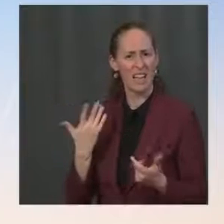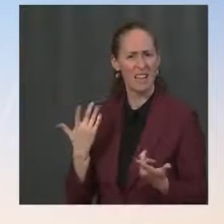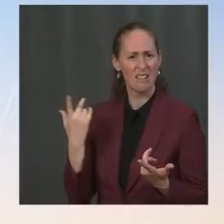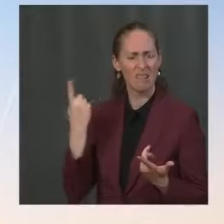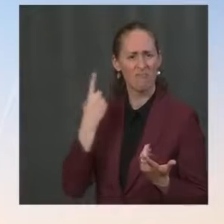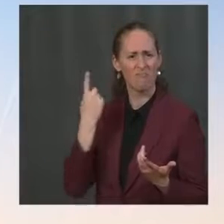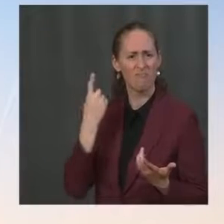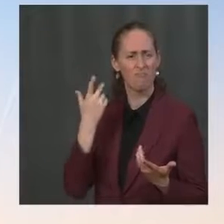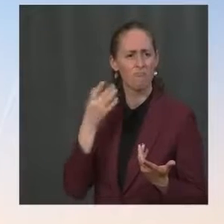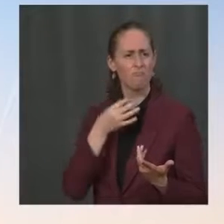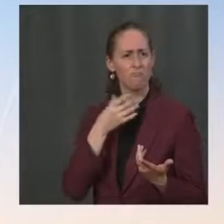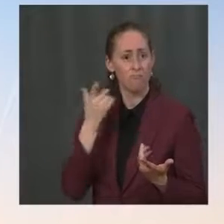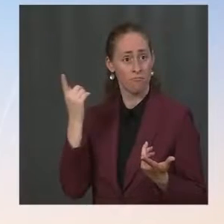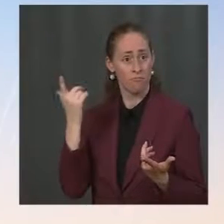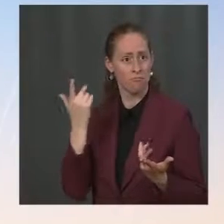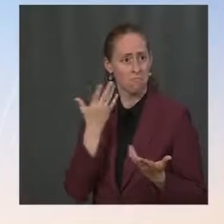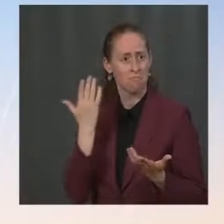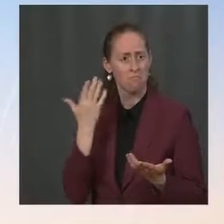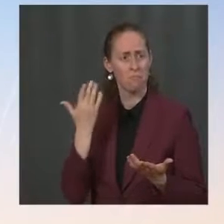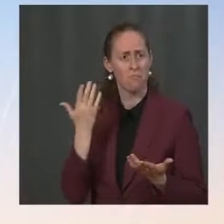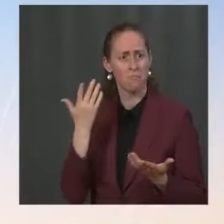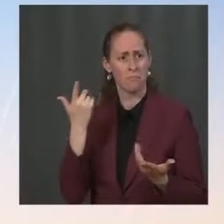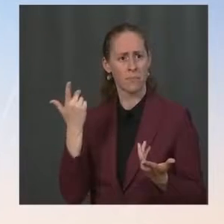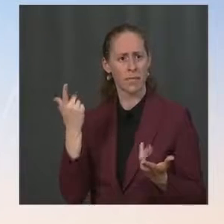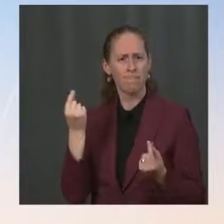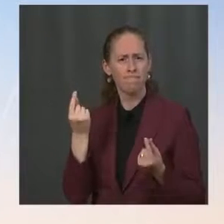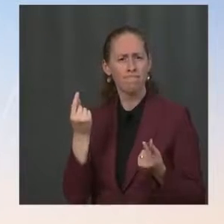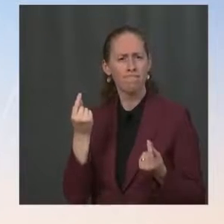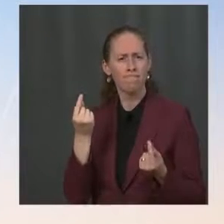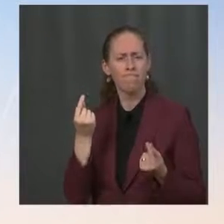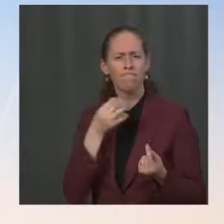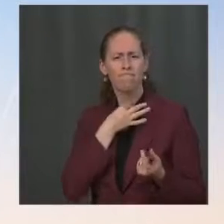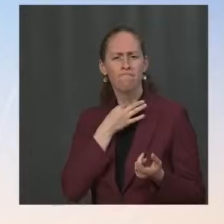the questions of military commanders and such? Well, I would say